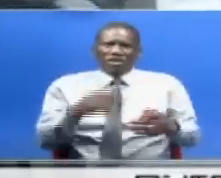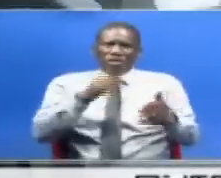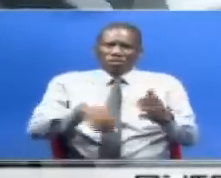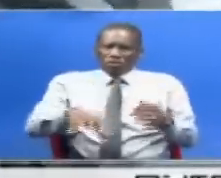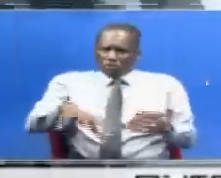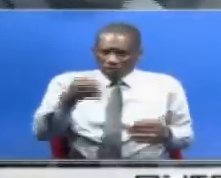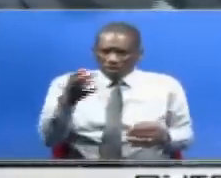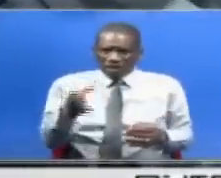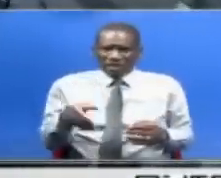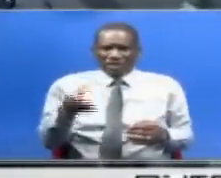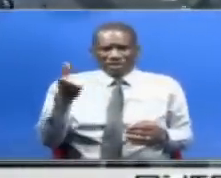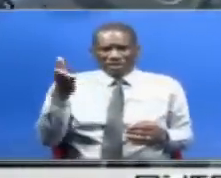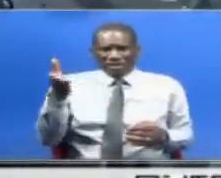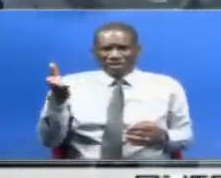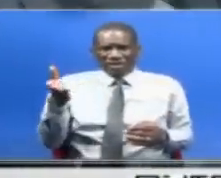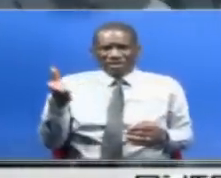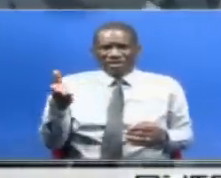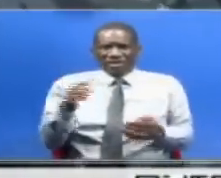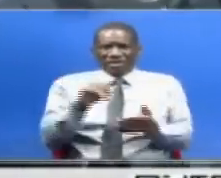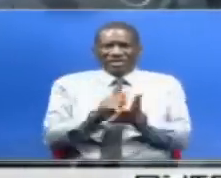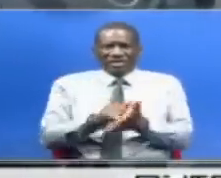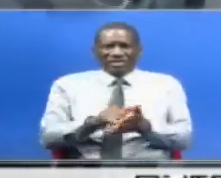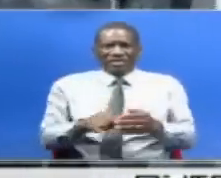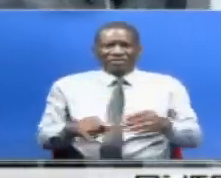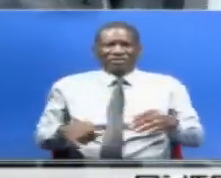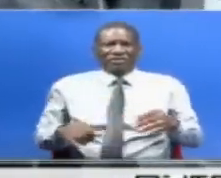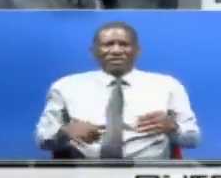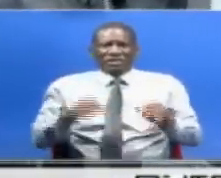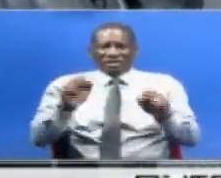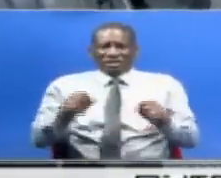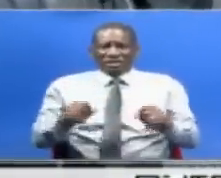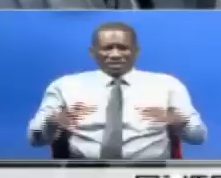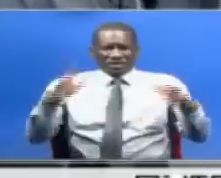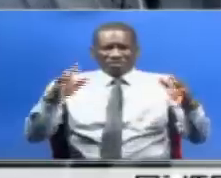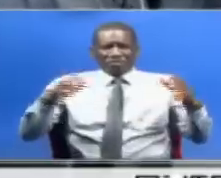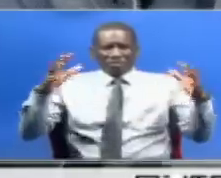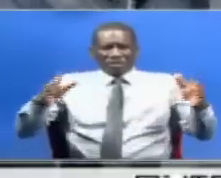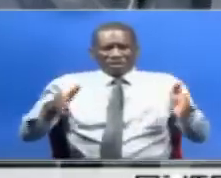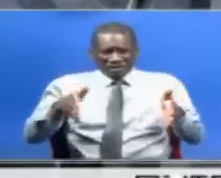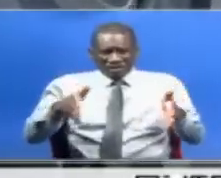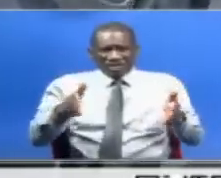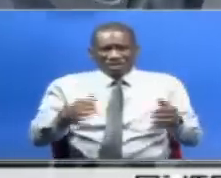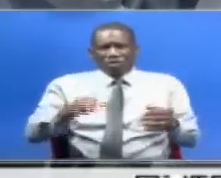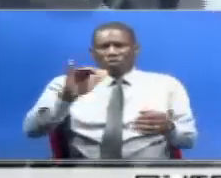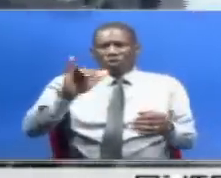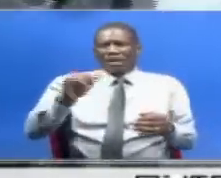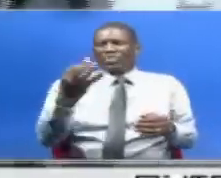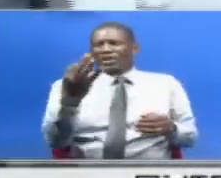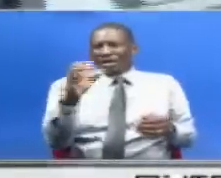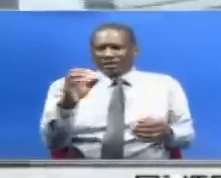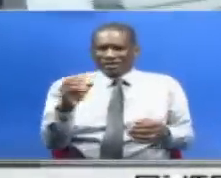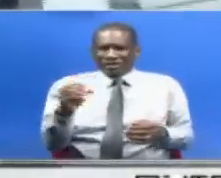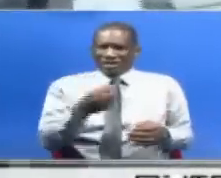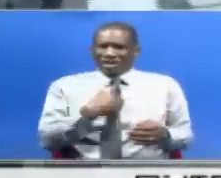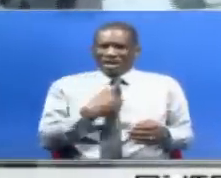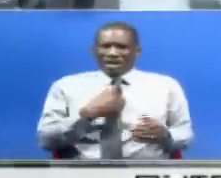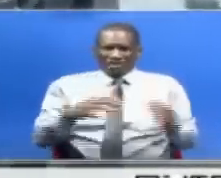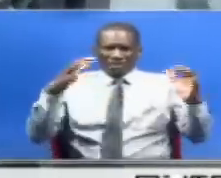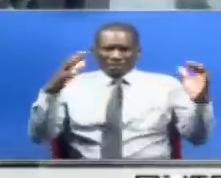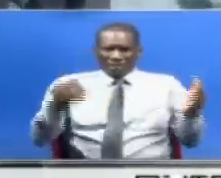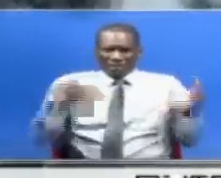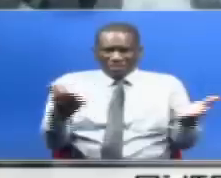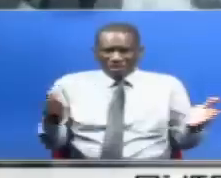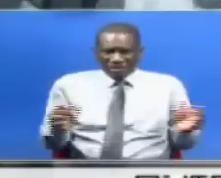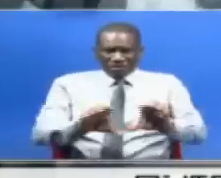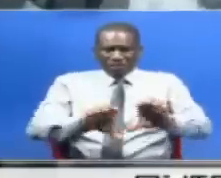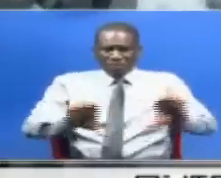here, though, is that while the larger version, which is the Y300, has a larger instrument